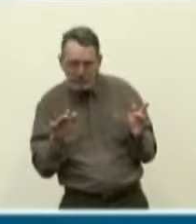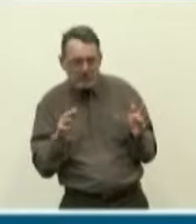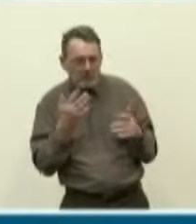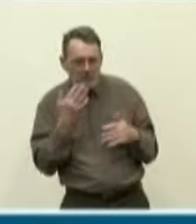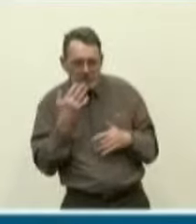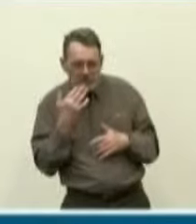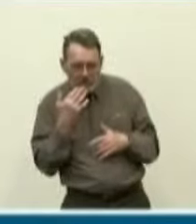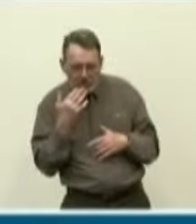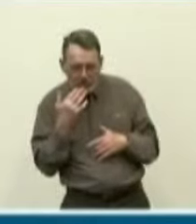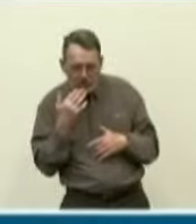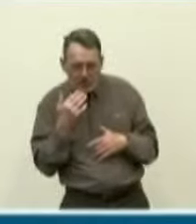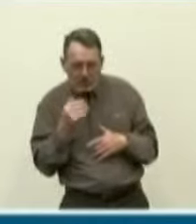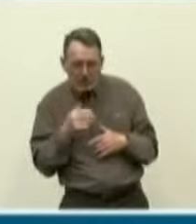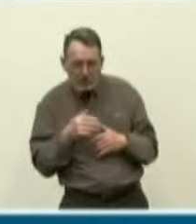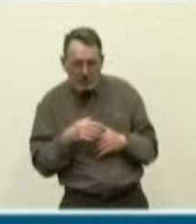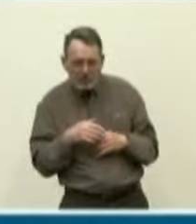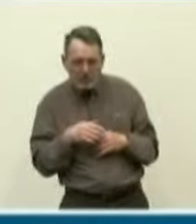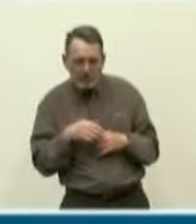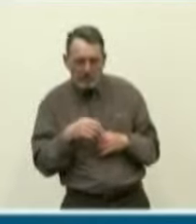the model number is going to be CX5.